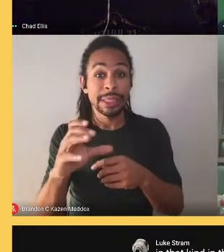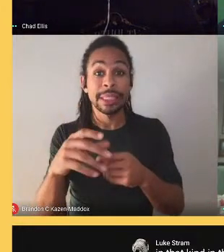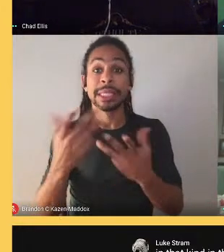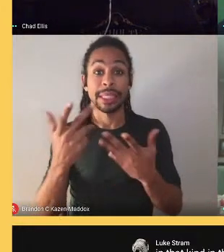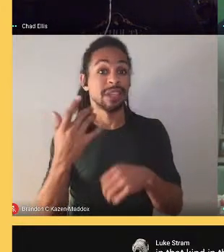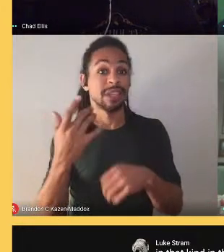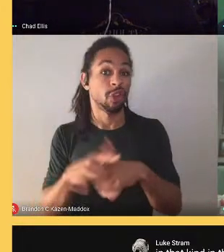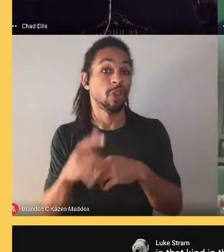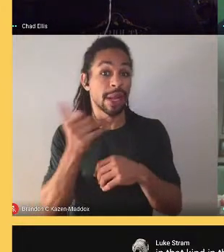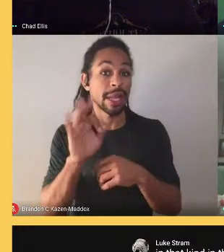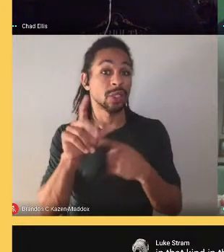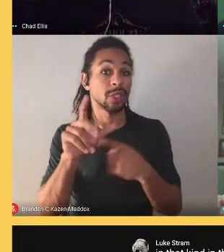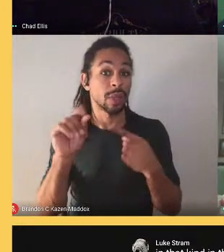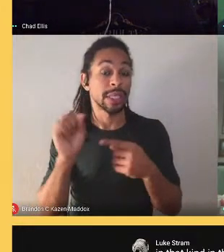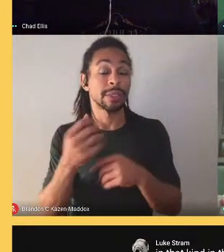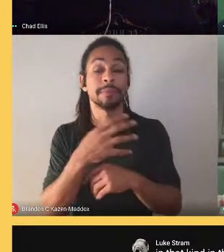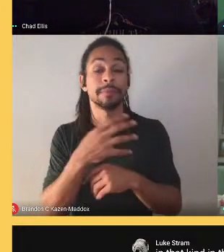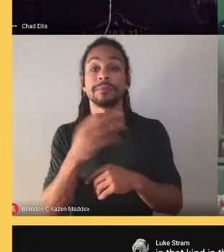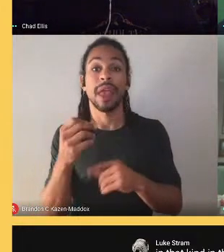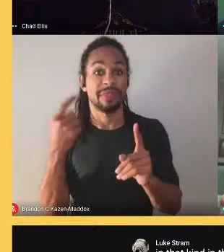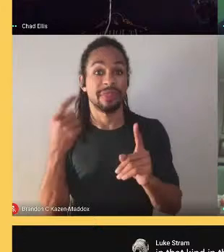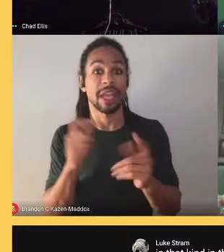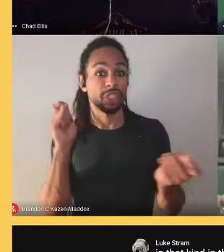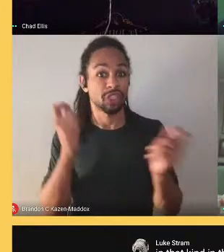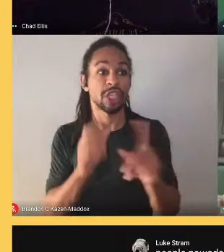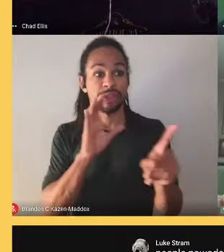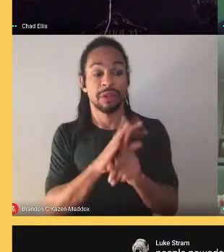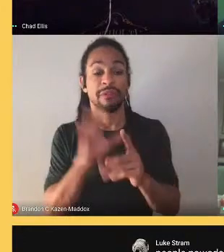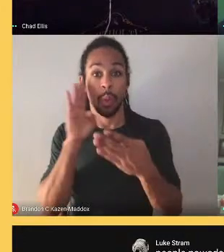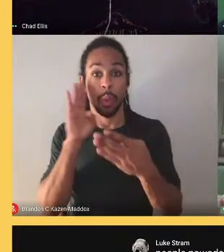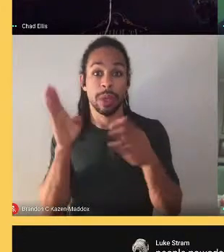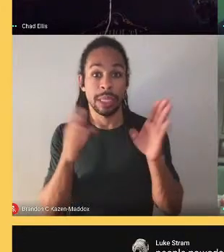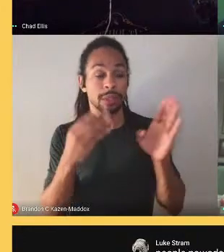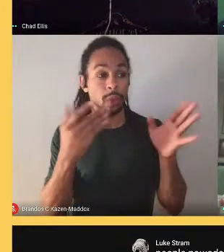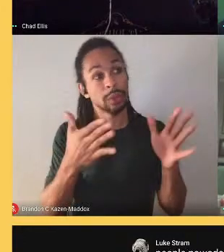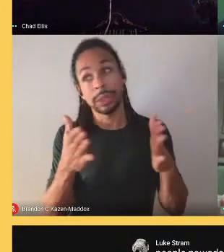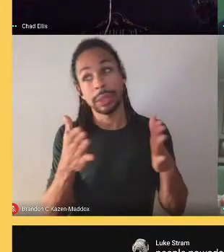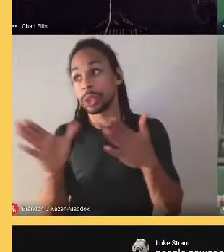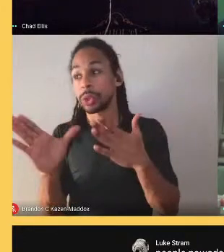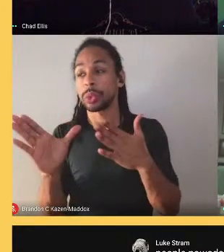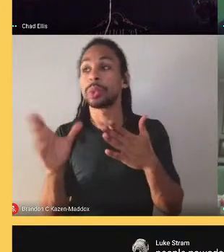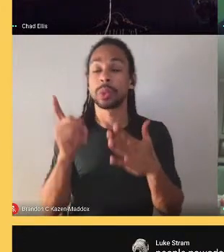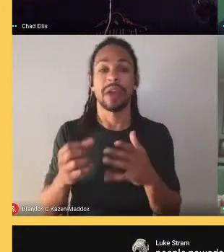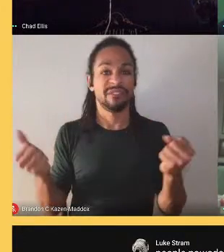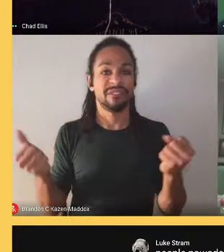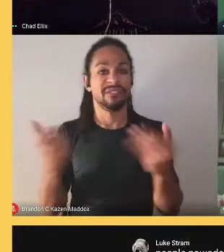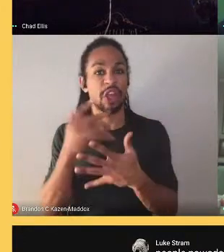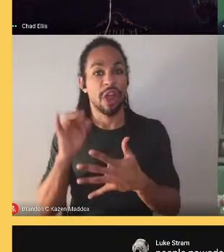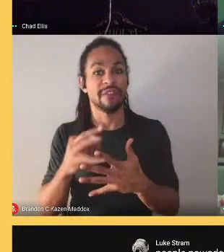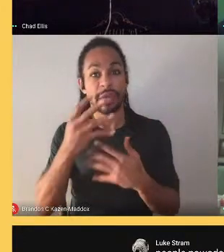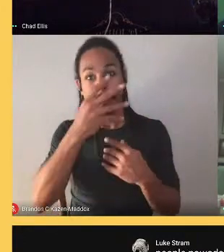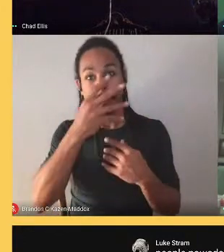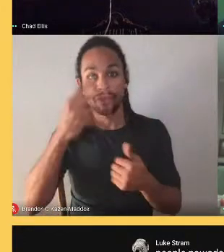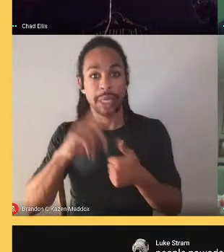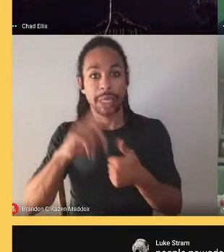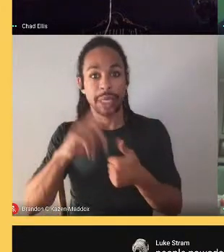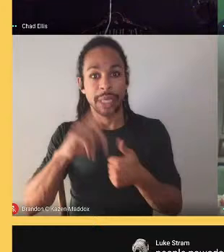had entirely changed their focus to fear of immigrants and Catholics, and